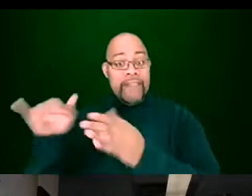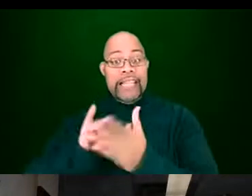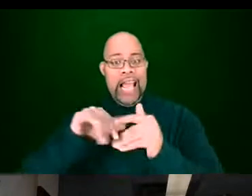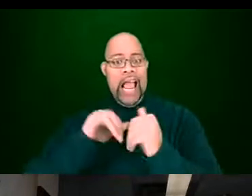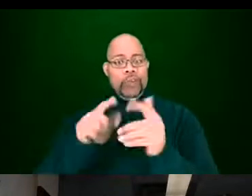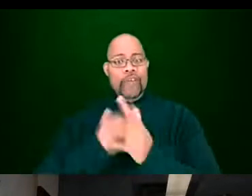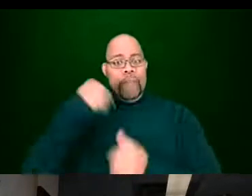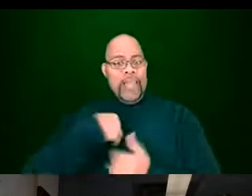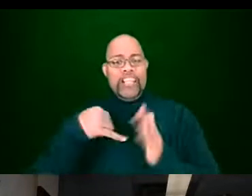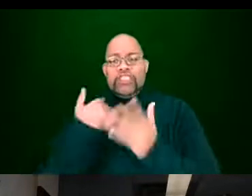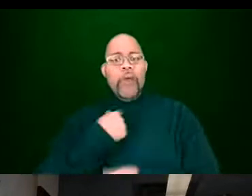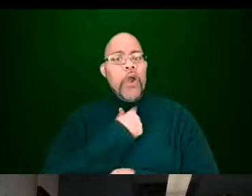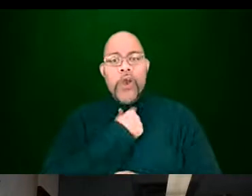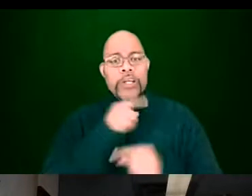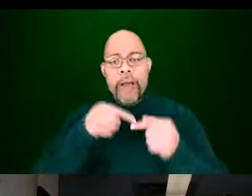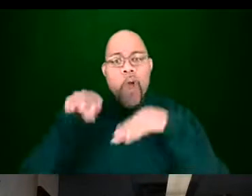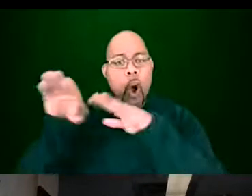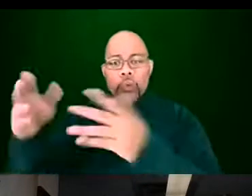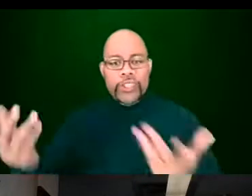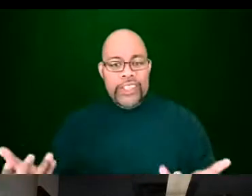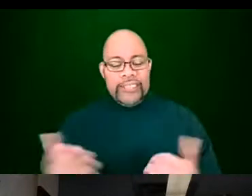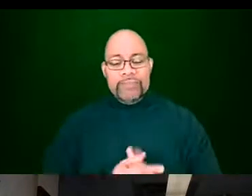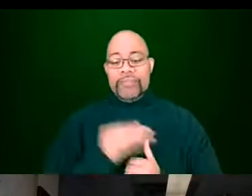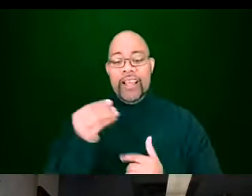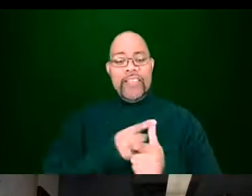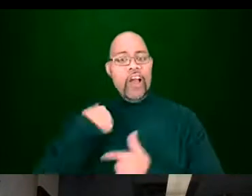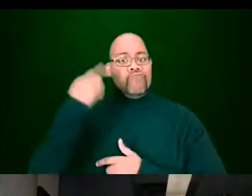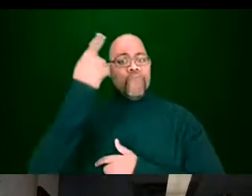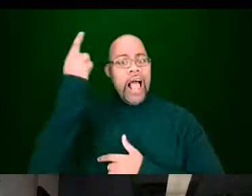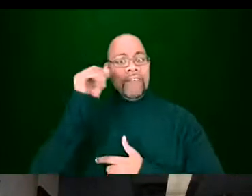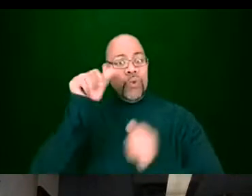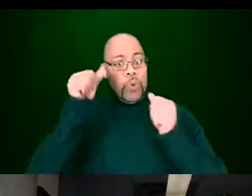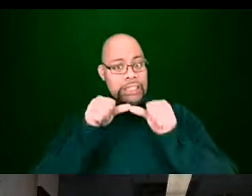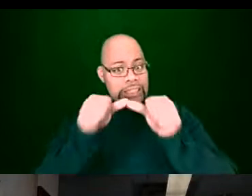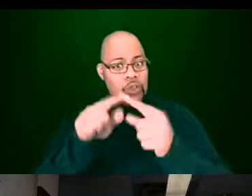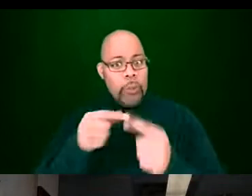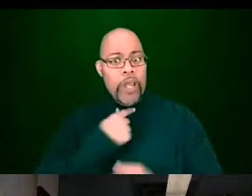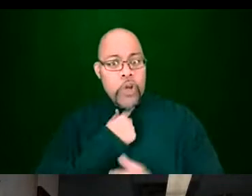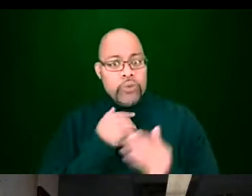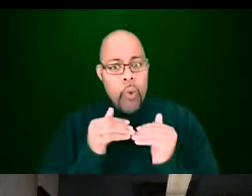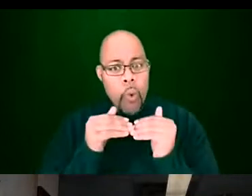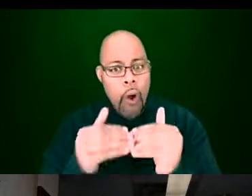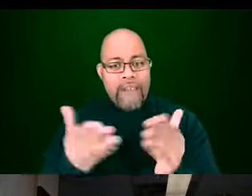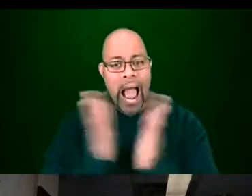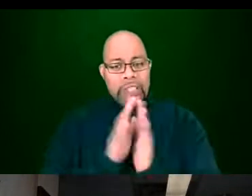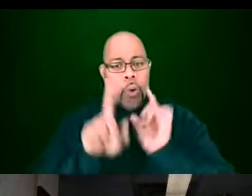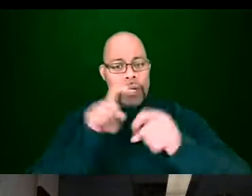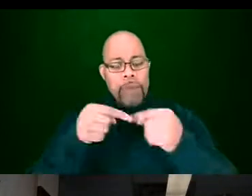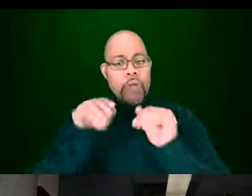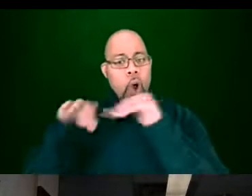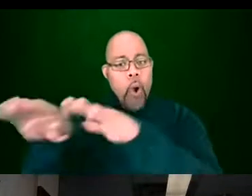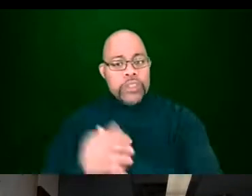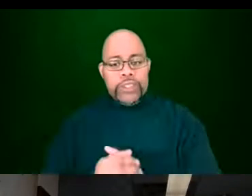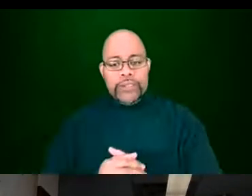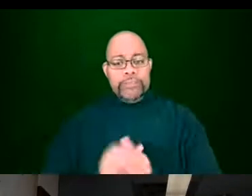me. I was just curious about the ocean, and then realized if you continue to be curious and ask questions about the ocean,